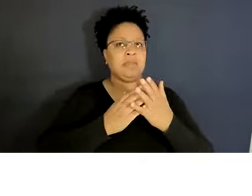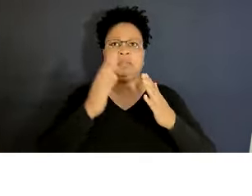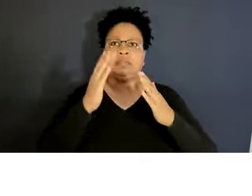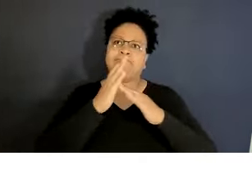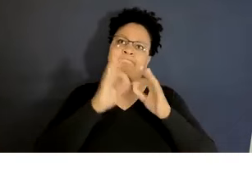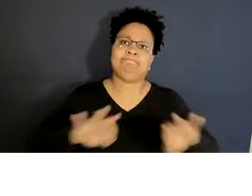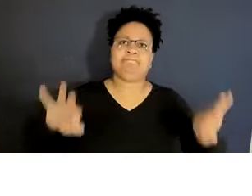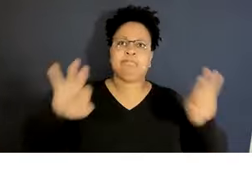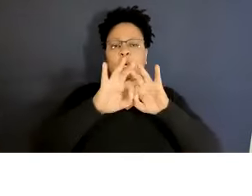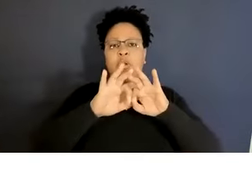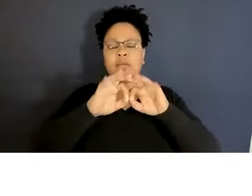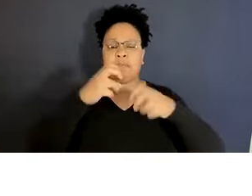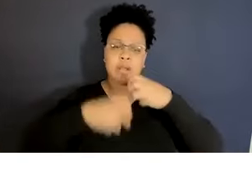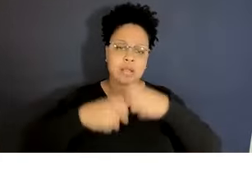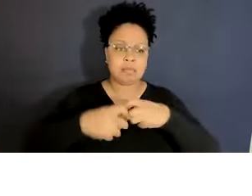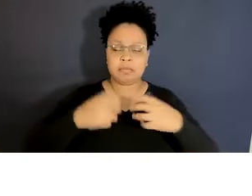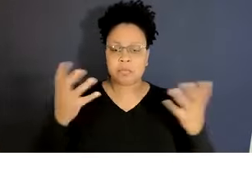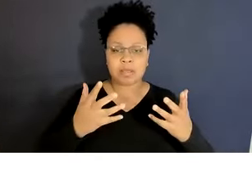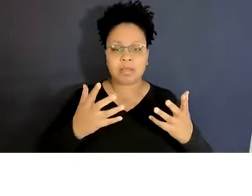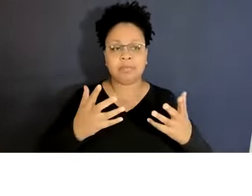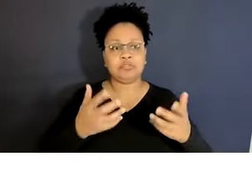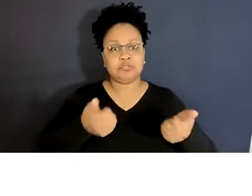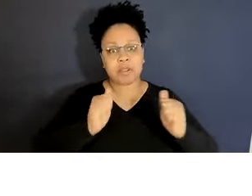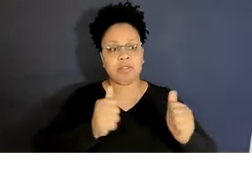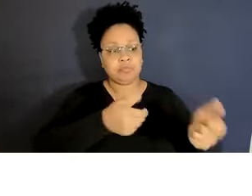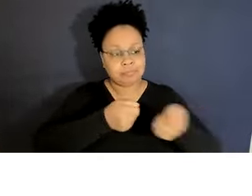movement is just getting people involved.